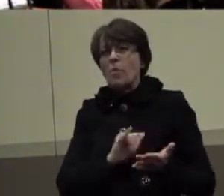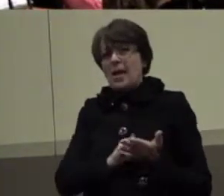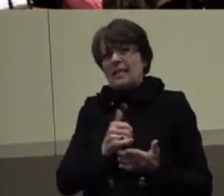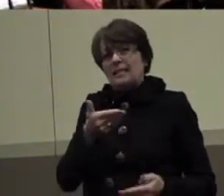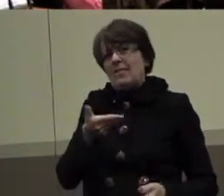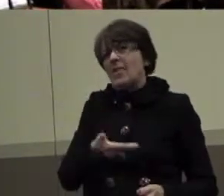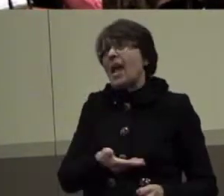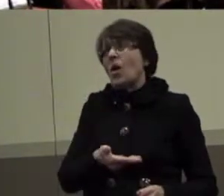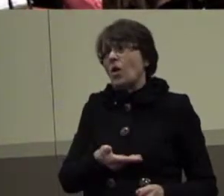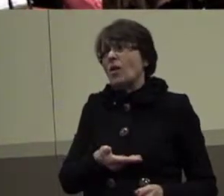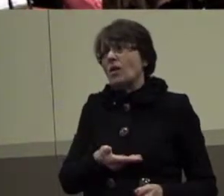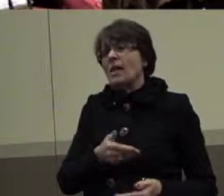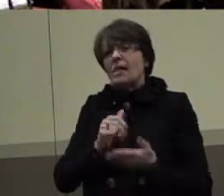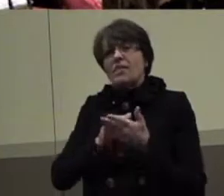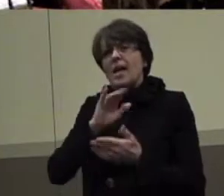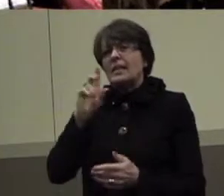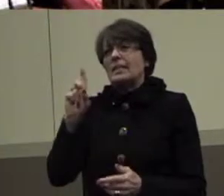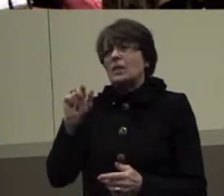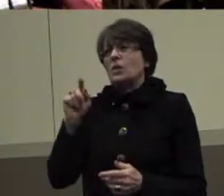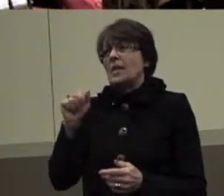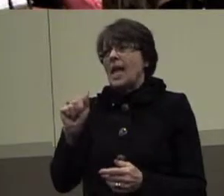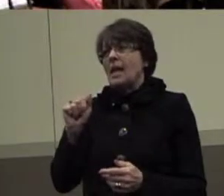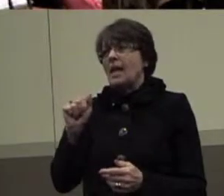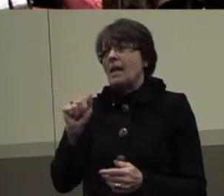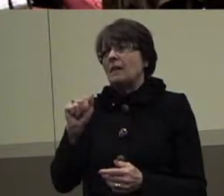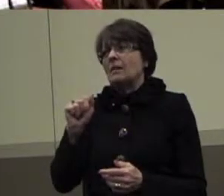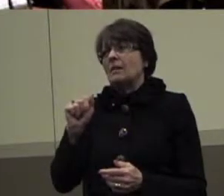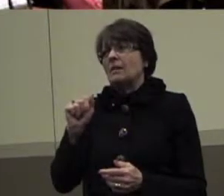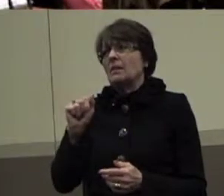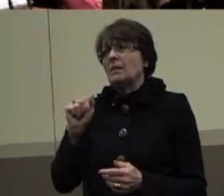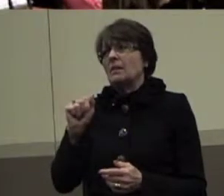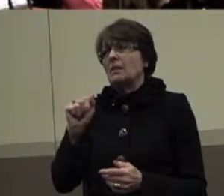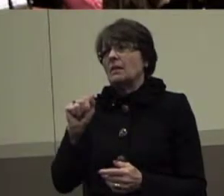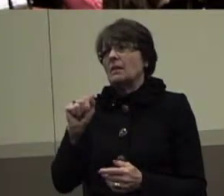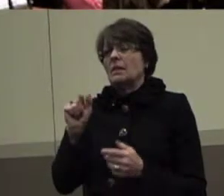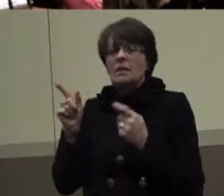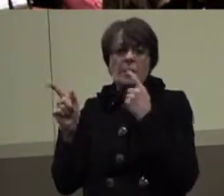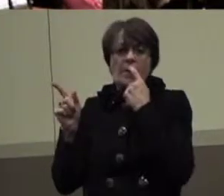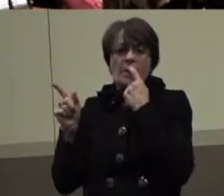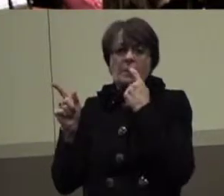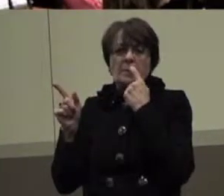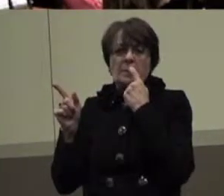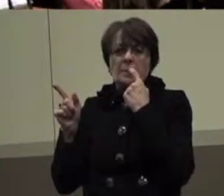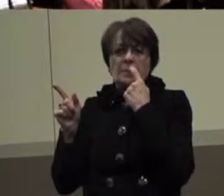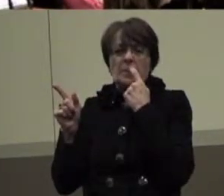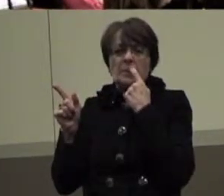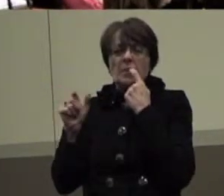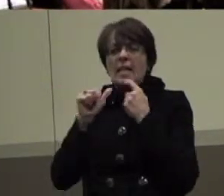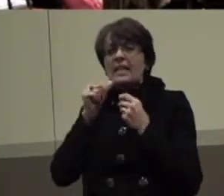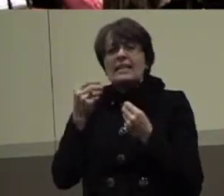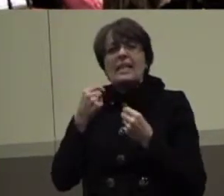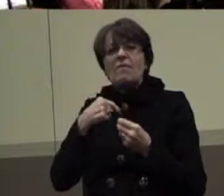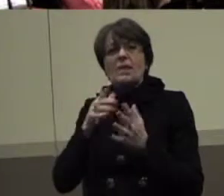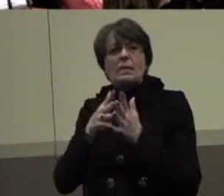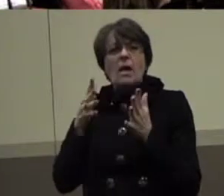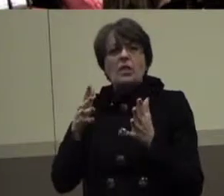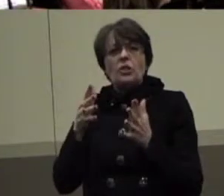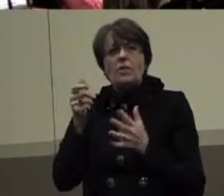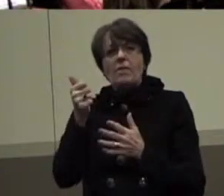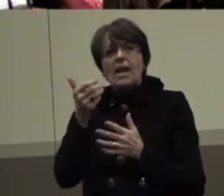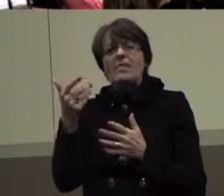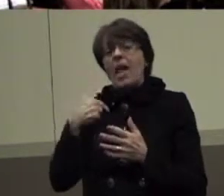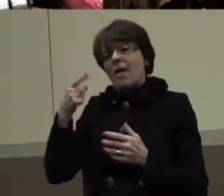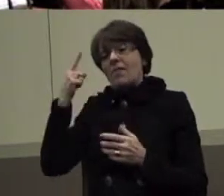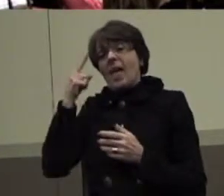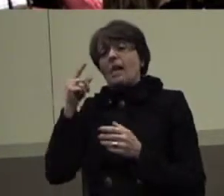And that's their data, where it doesn't give us anything. Yeah. And I think being able to